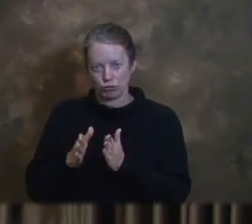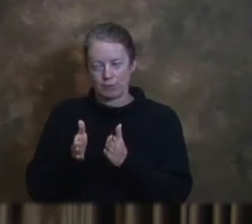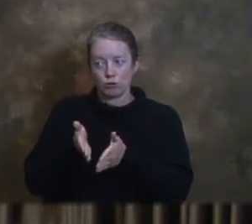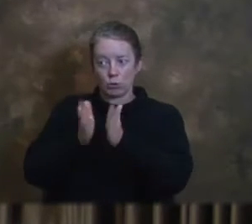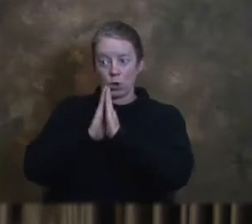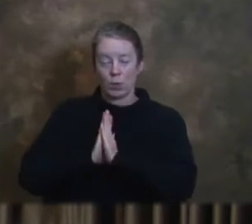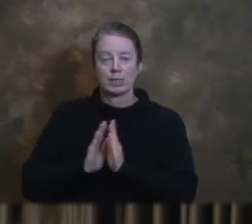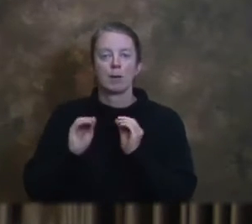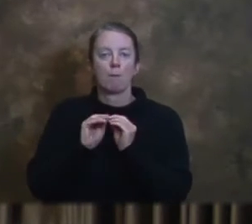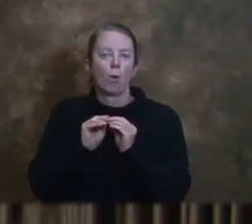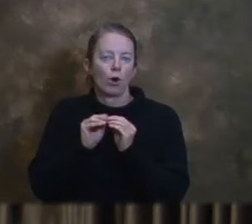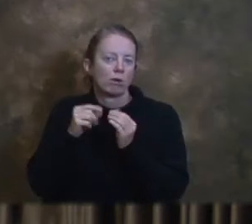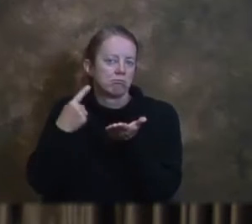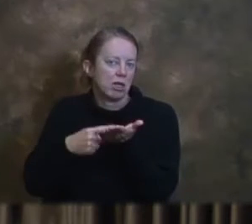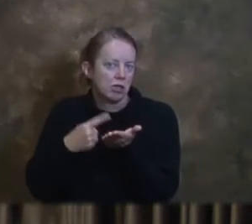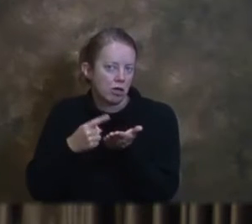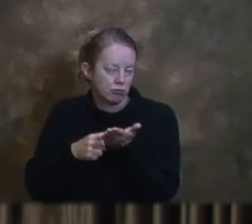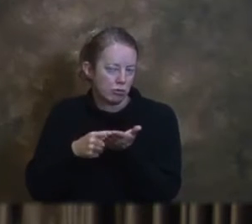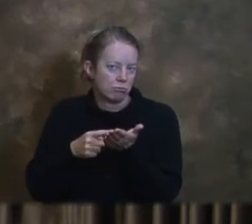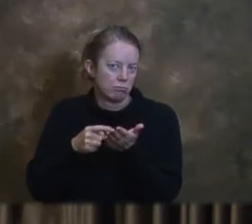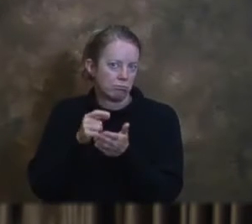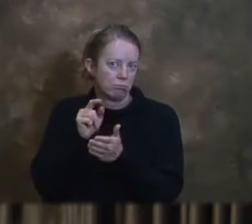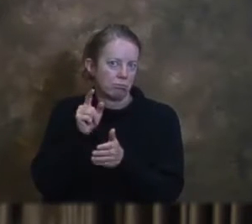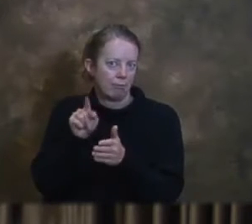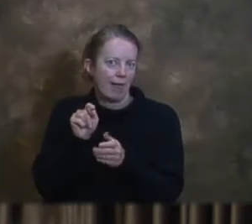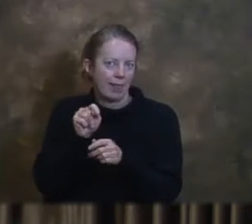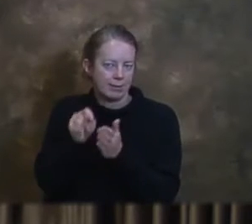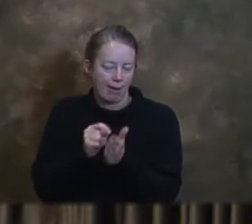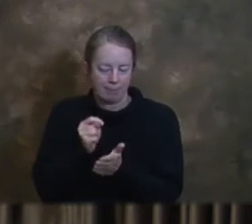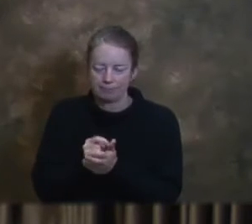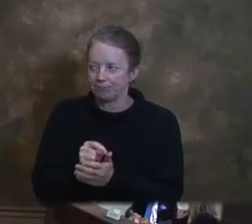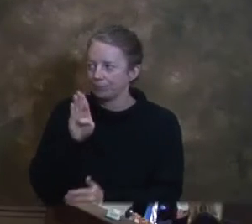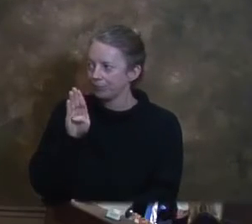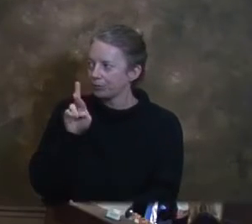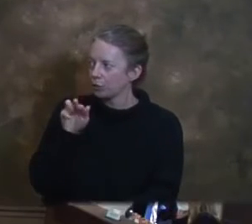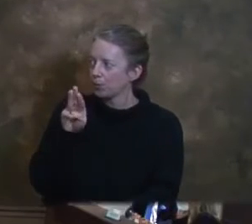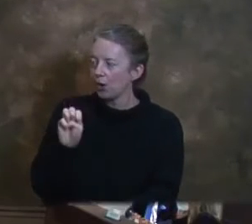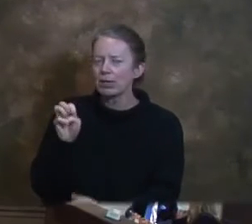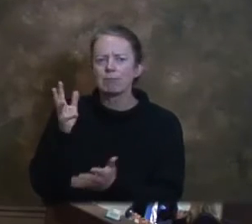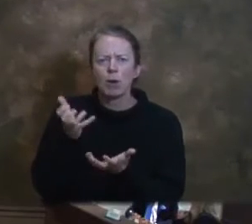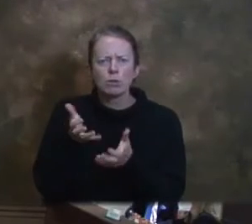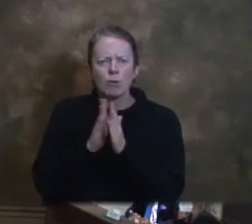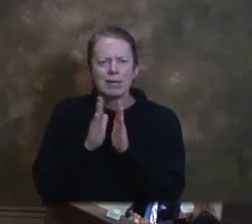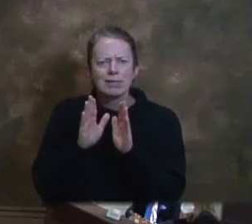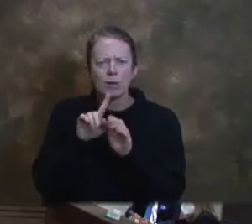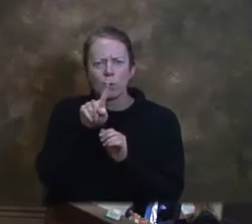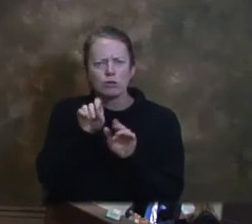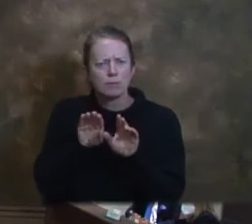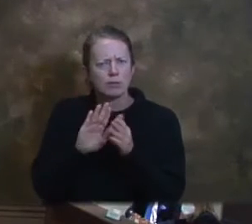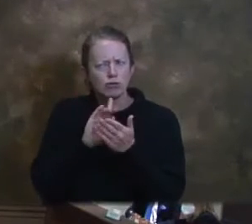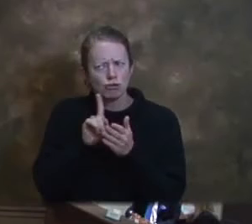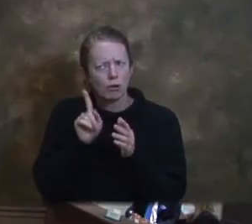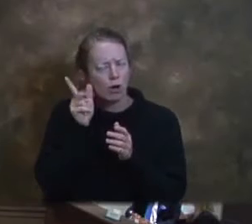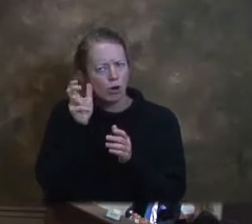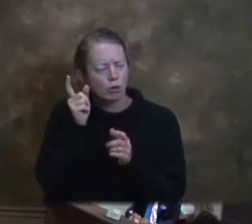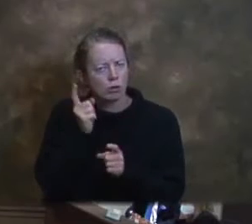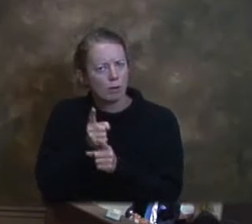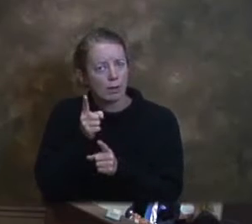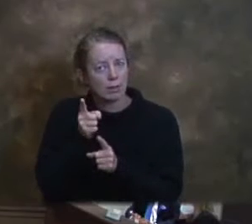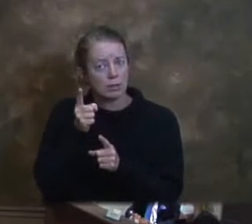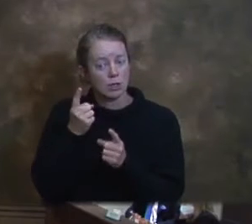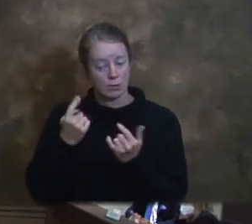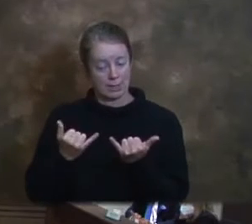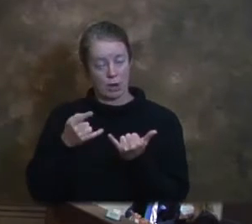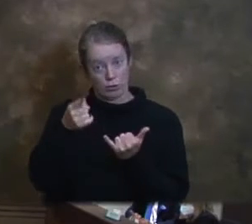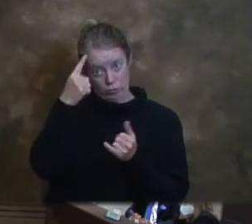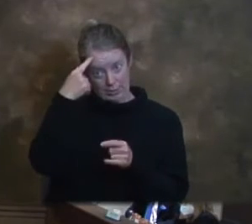further discussion. Can I ask a follow-up question? I just want to make sure I heard that correctly. So at this time, you believe the county